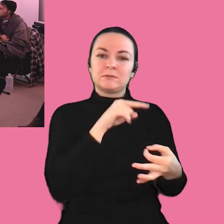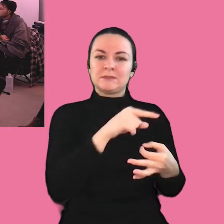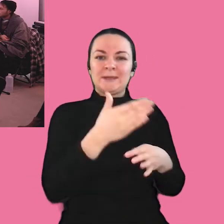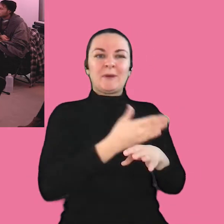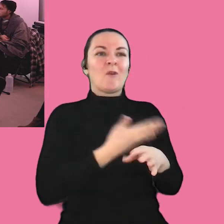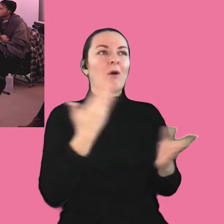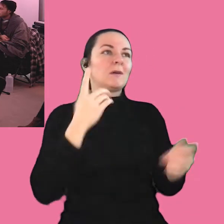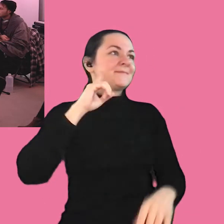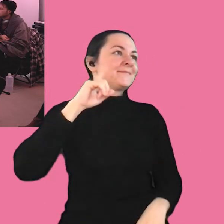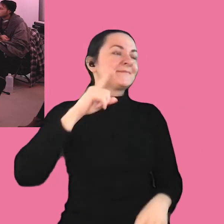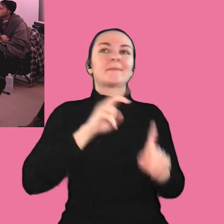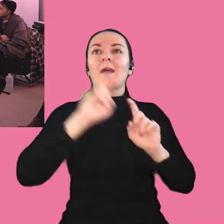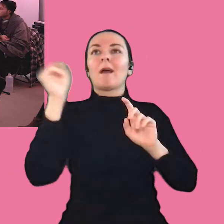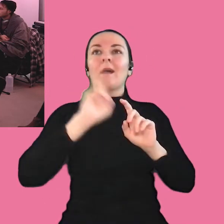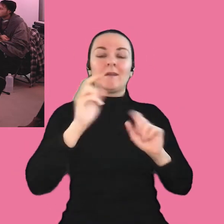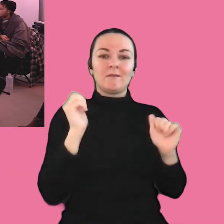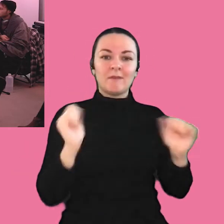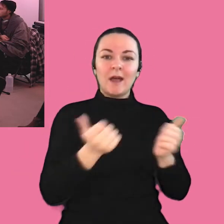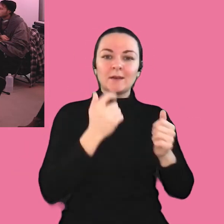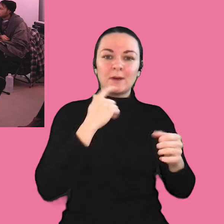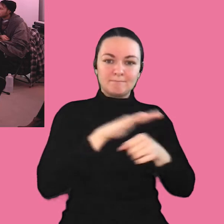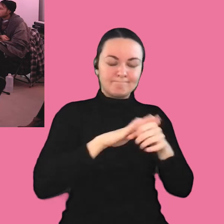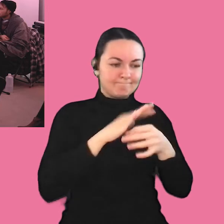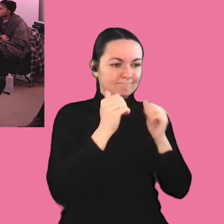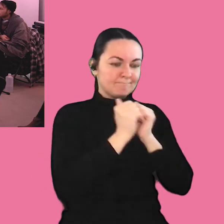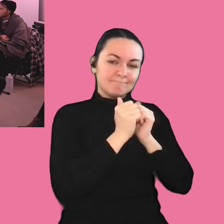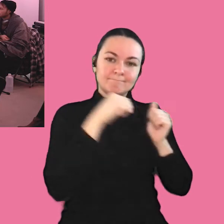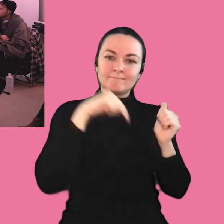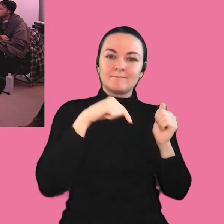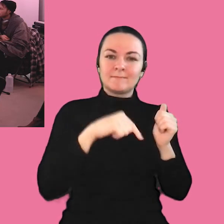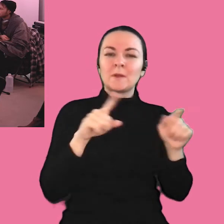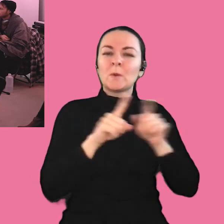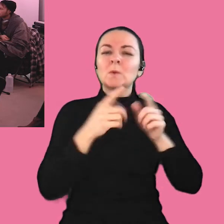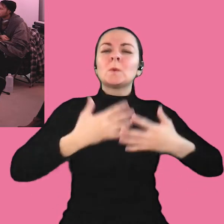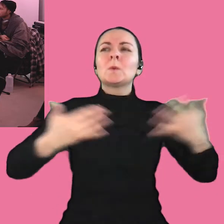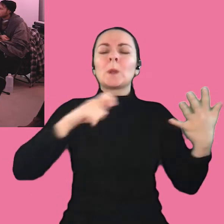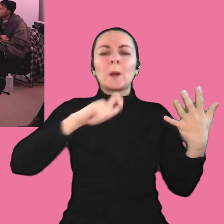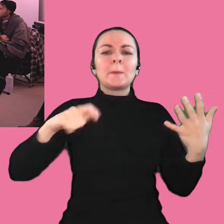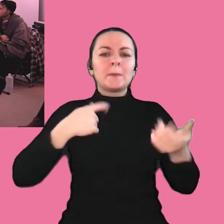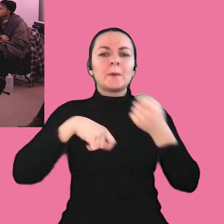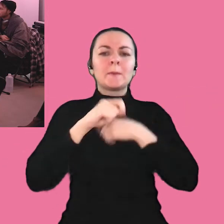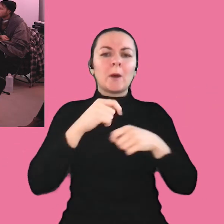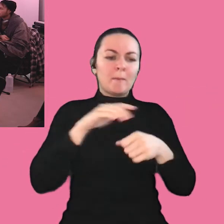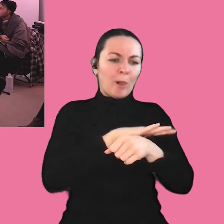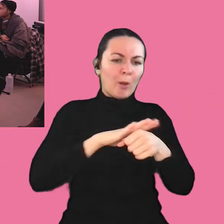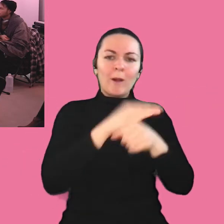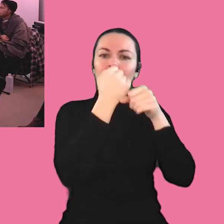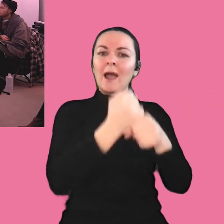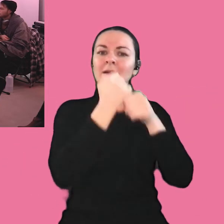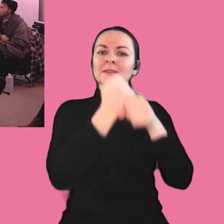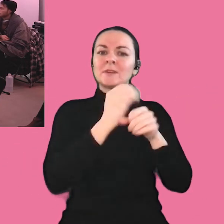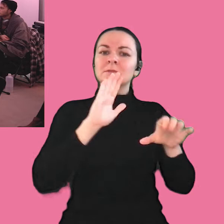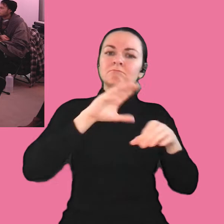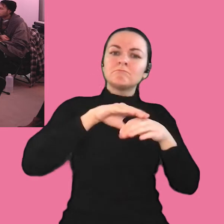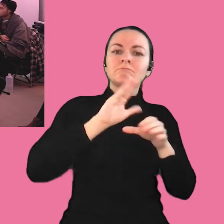So I think everybody had been through that experience and had started to appreciate their local areas in